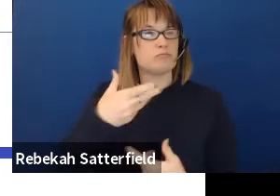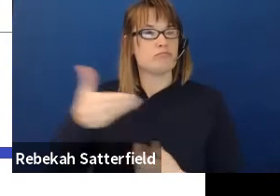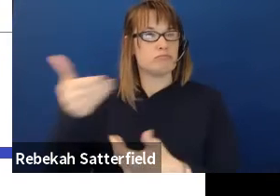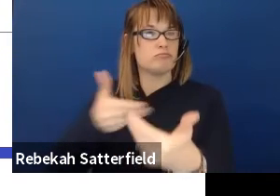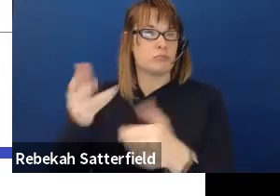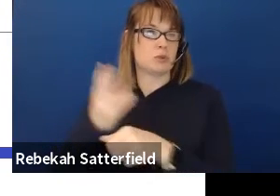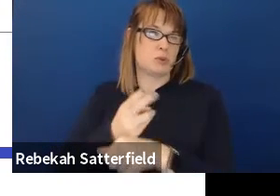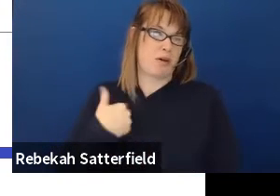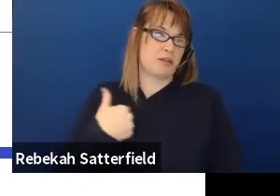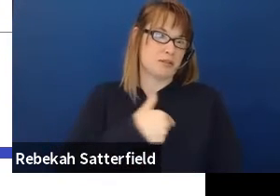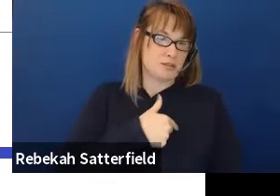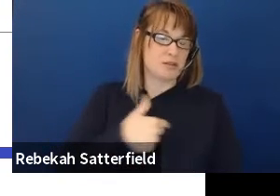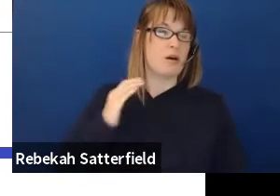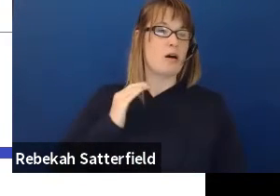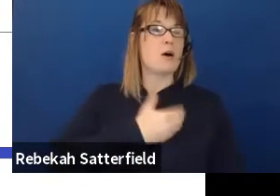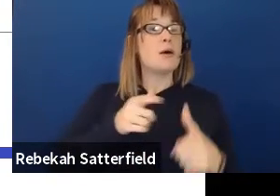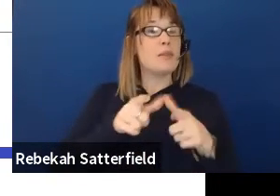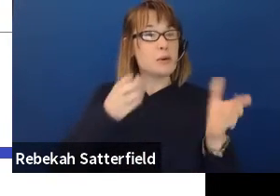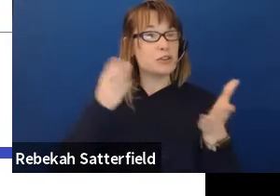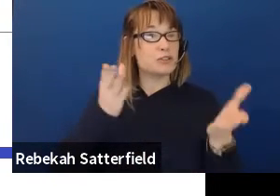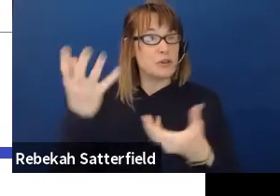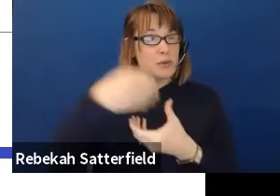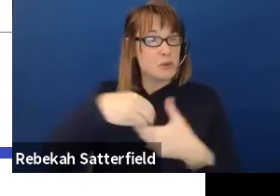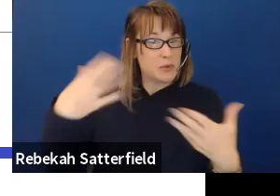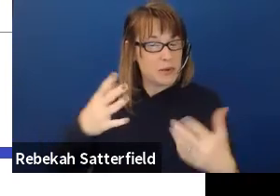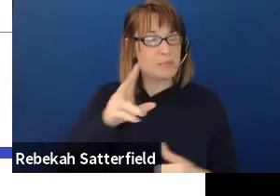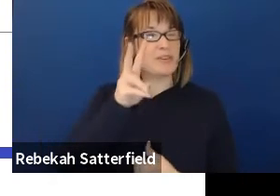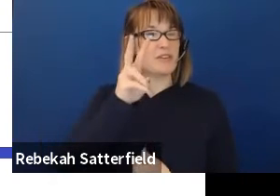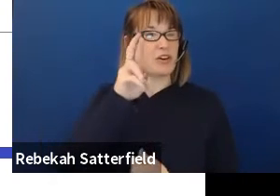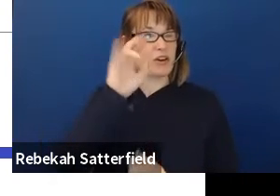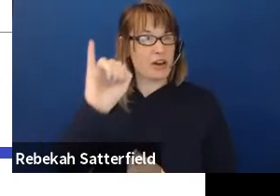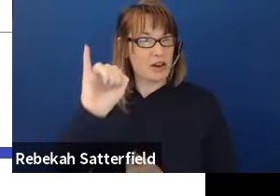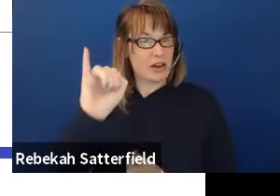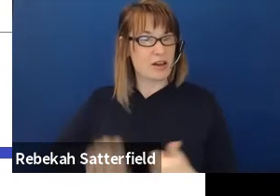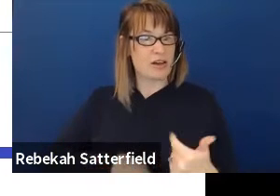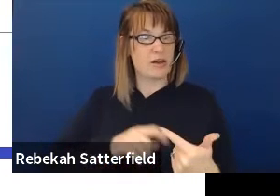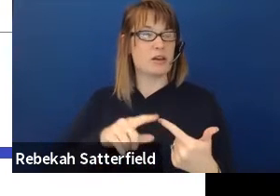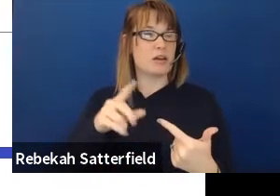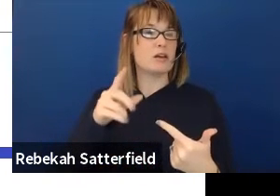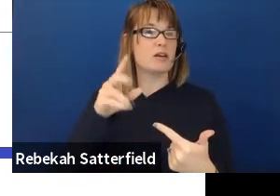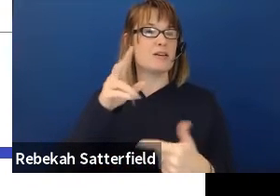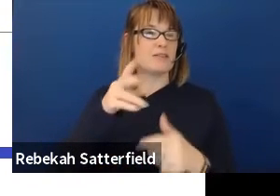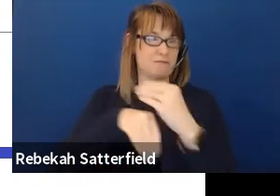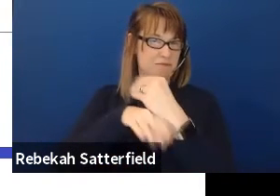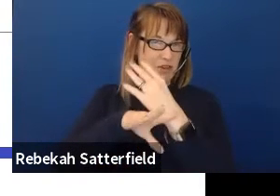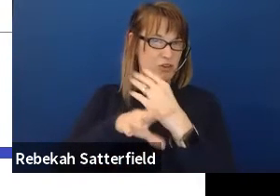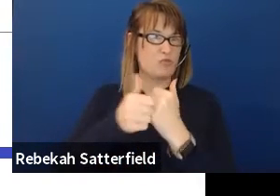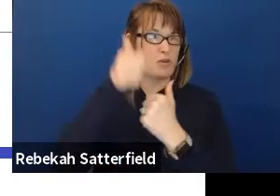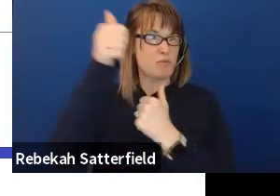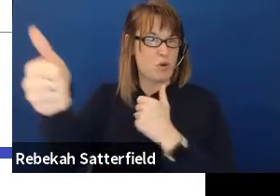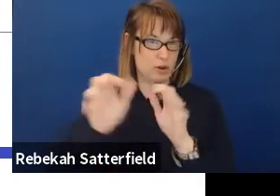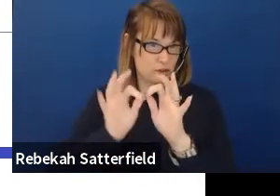solutions. Our language services include video remote interpretation, or VRI,